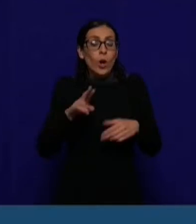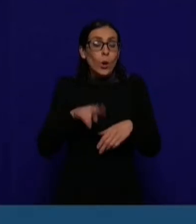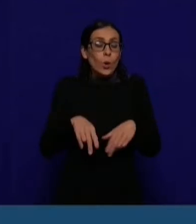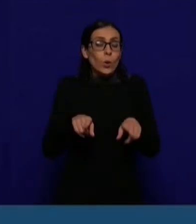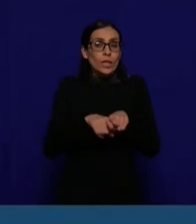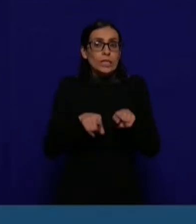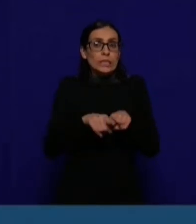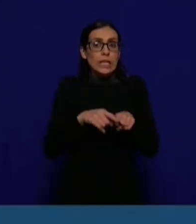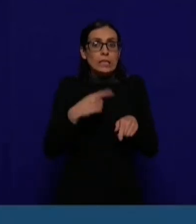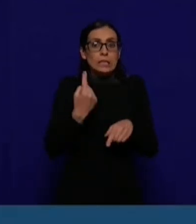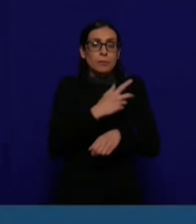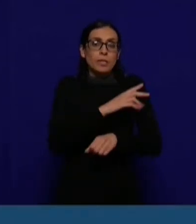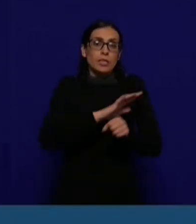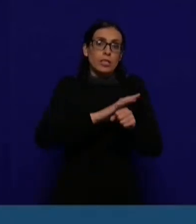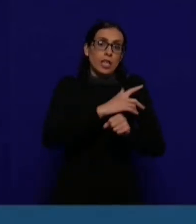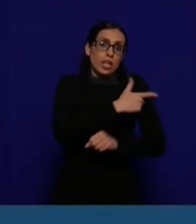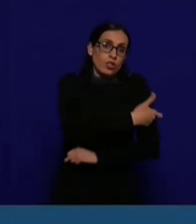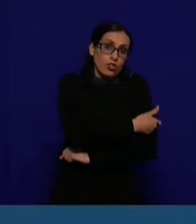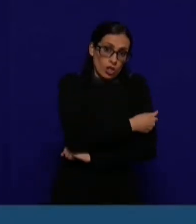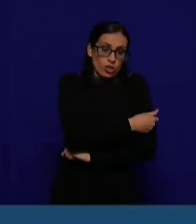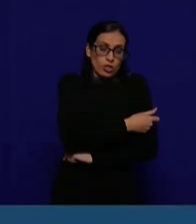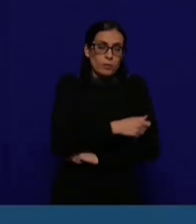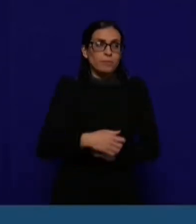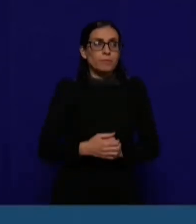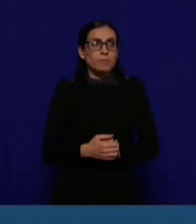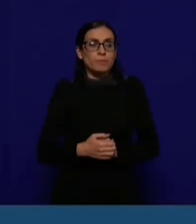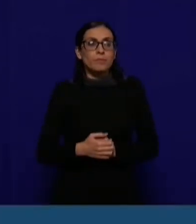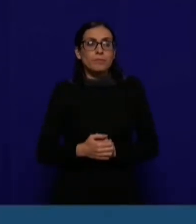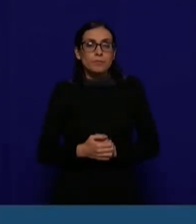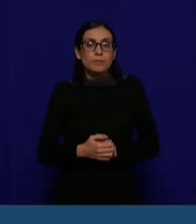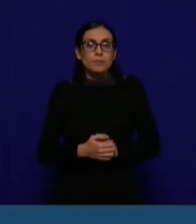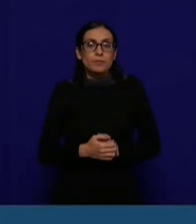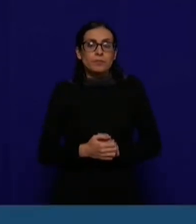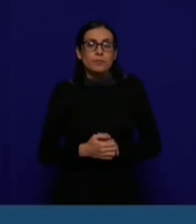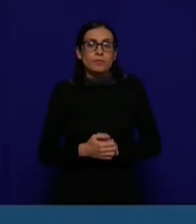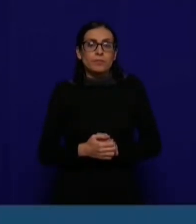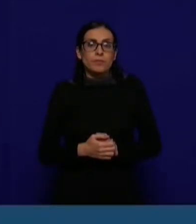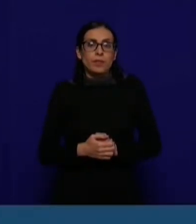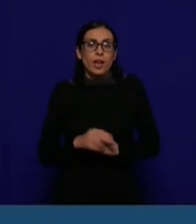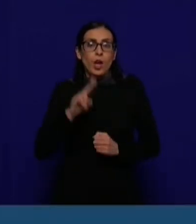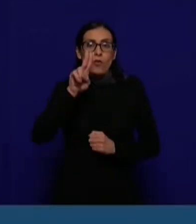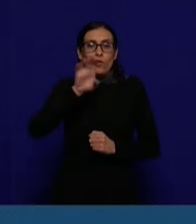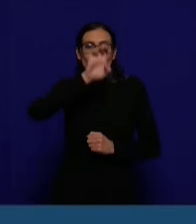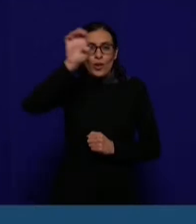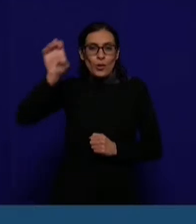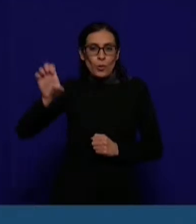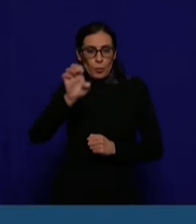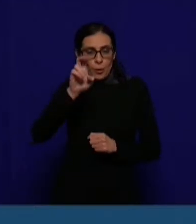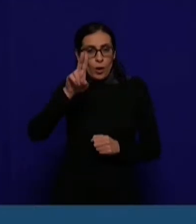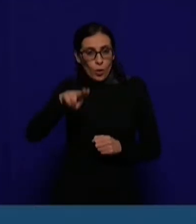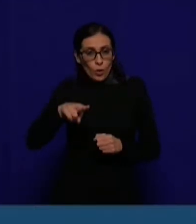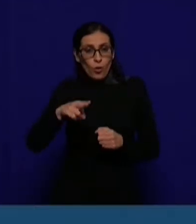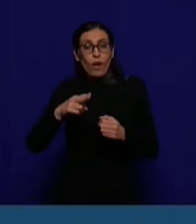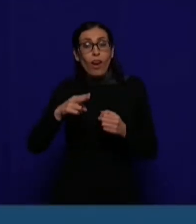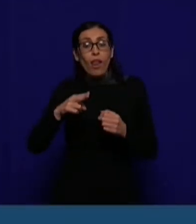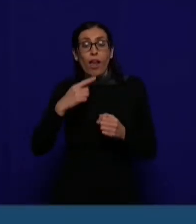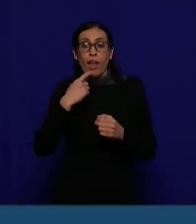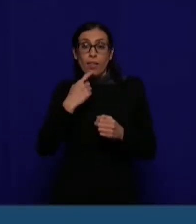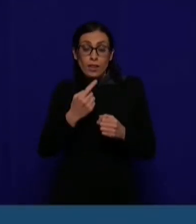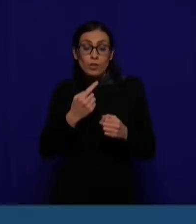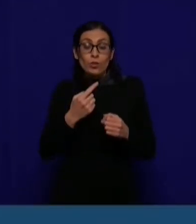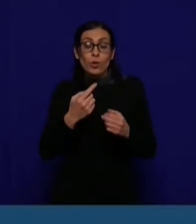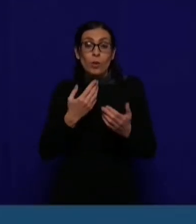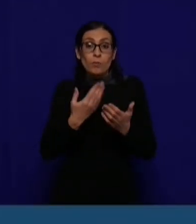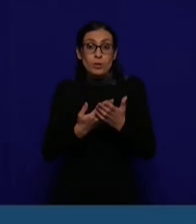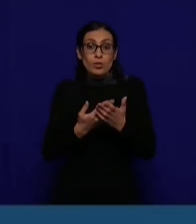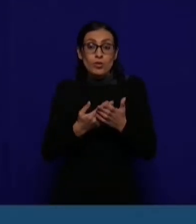this is the way that the whole of Europe is working towards a system where you start encouraging people to come by means of the vaccination